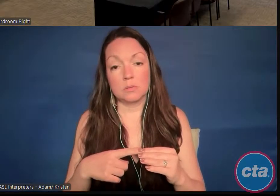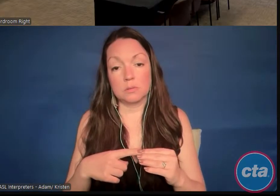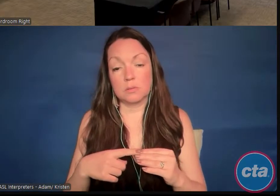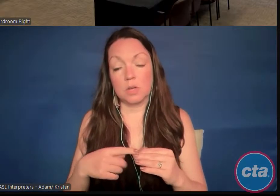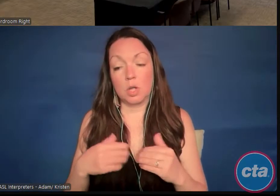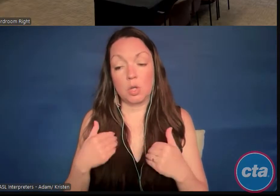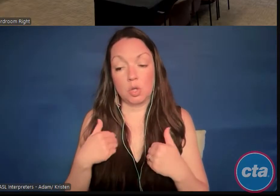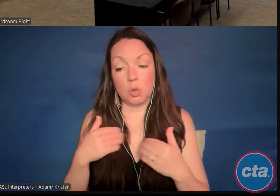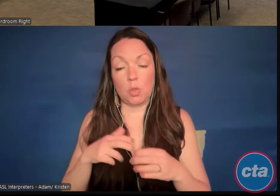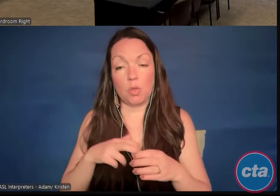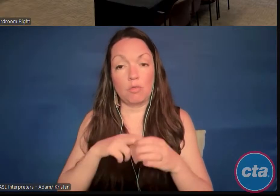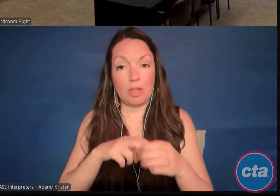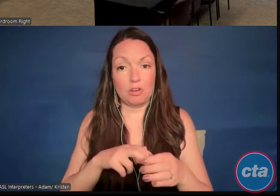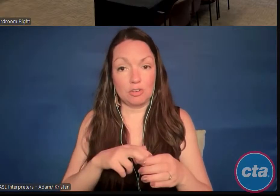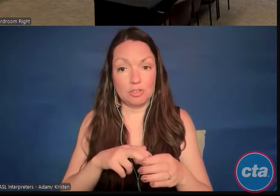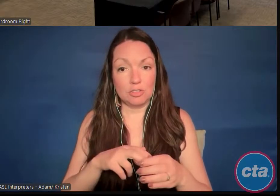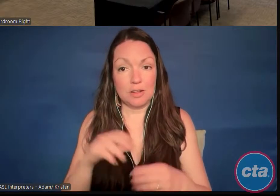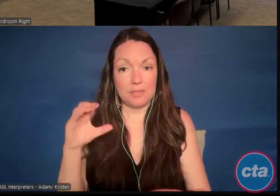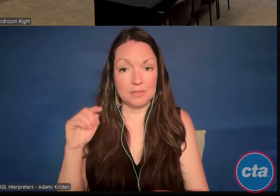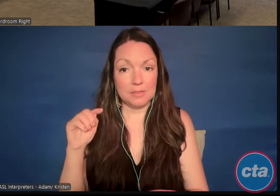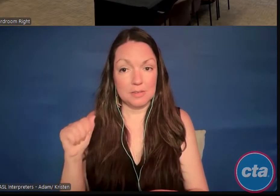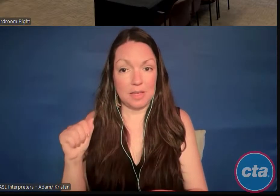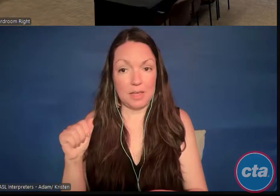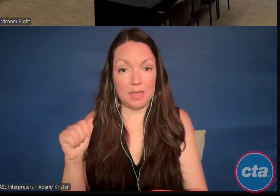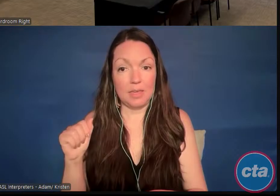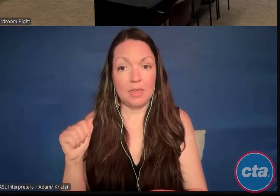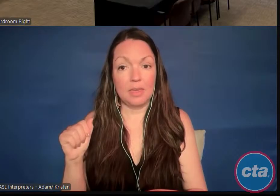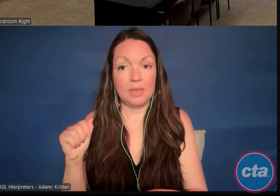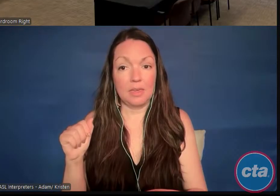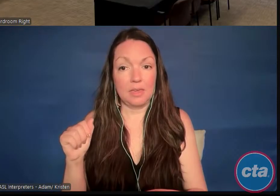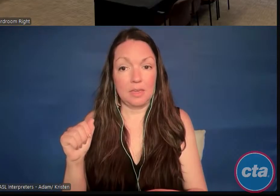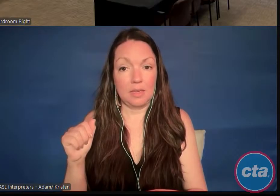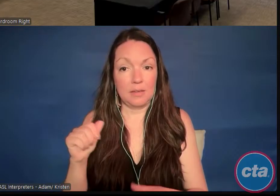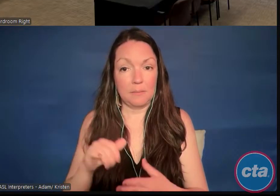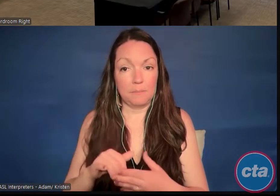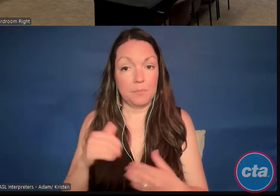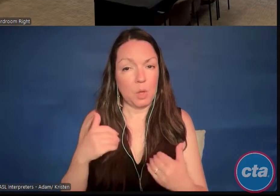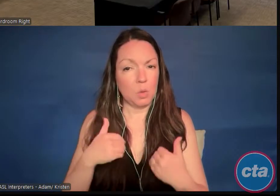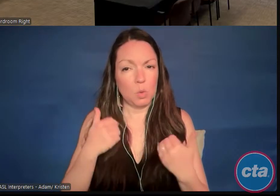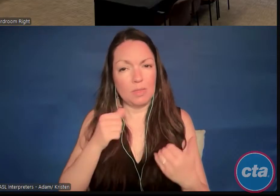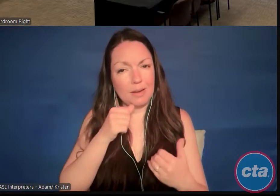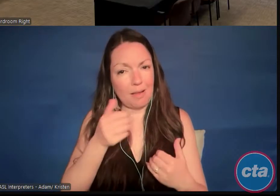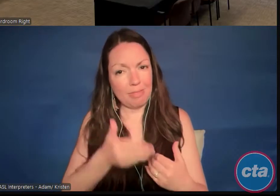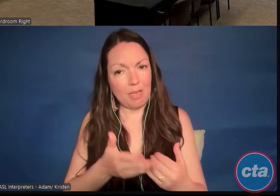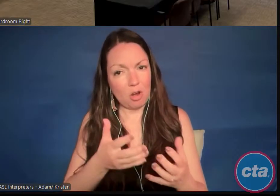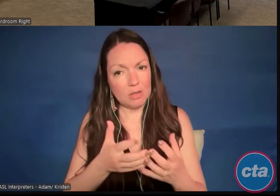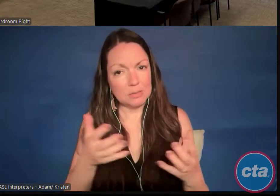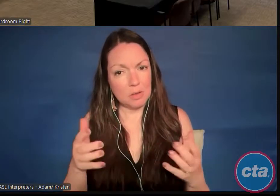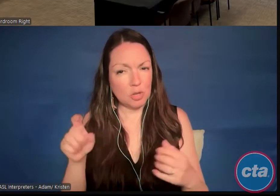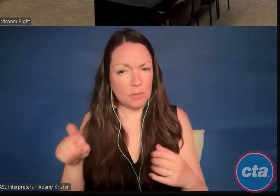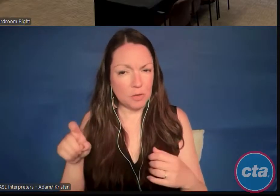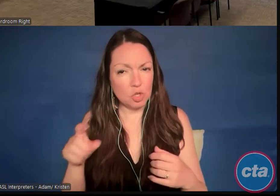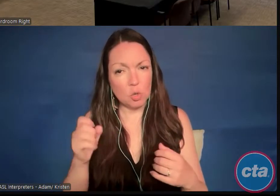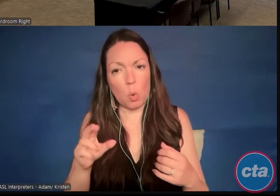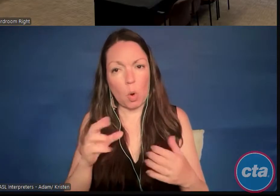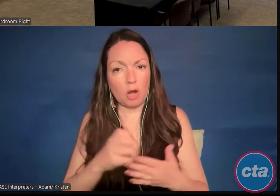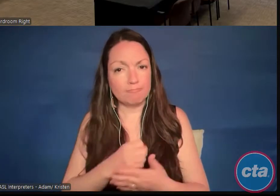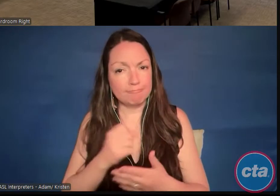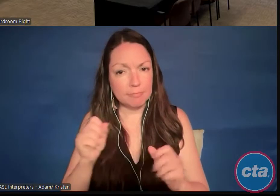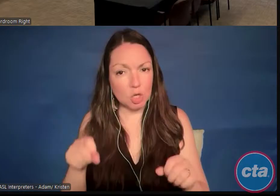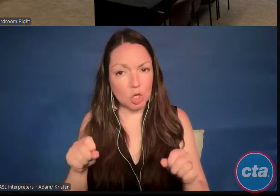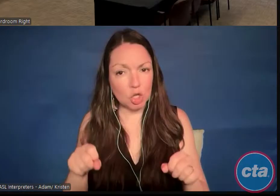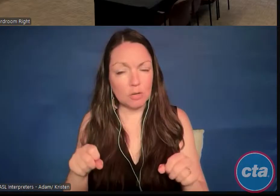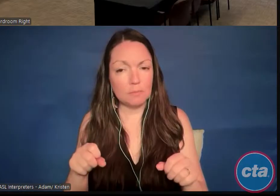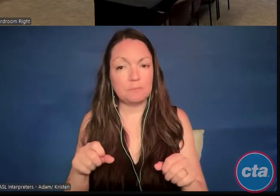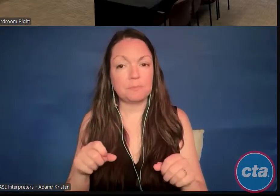youth ridership on the CTA and kind of like this, youth not being present as much as they should or could be. And